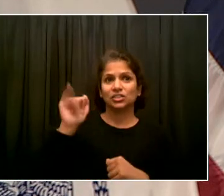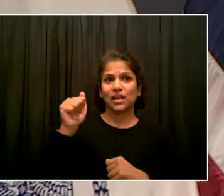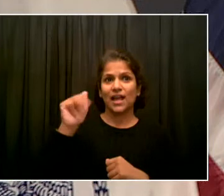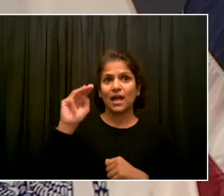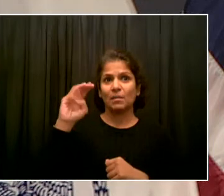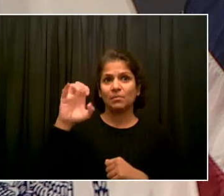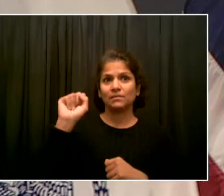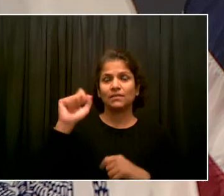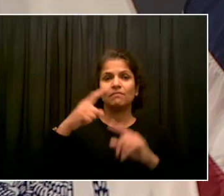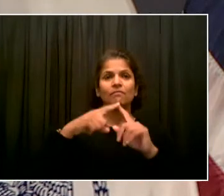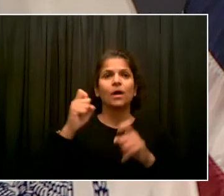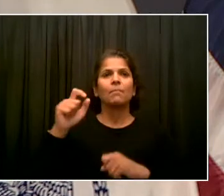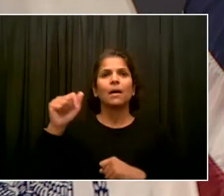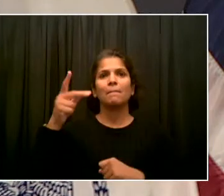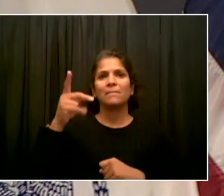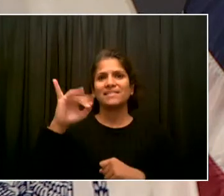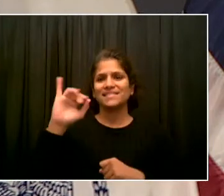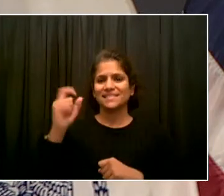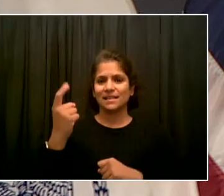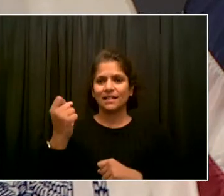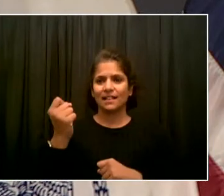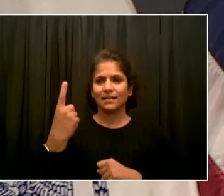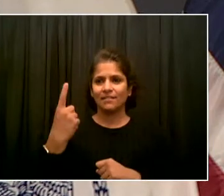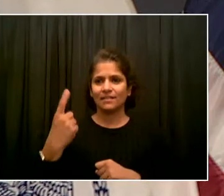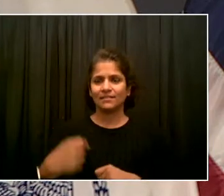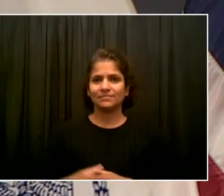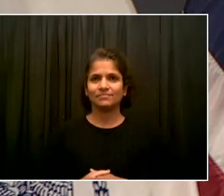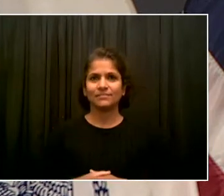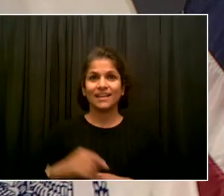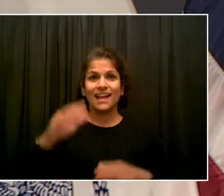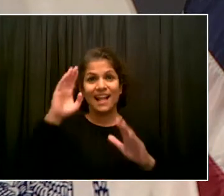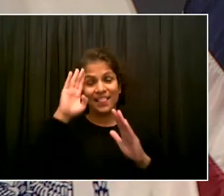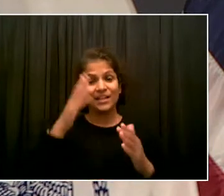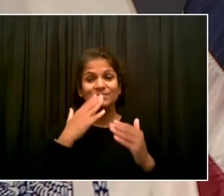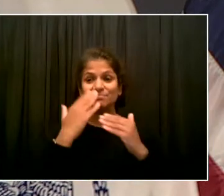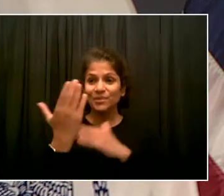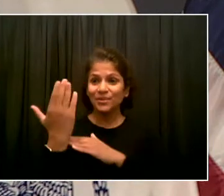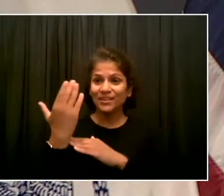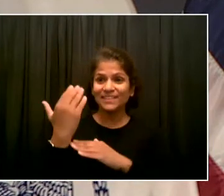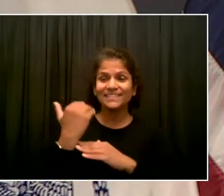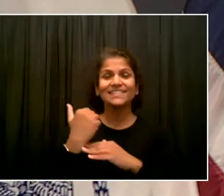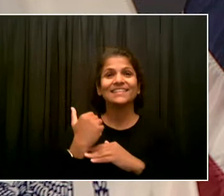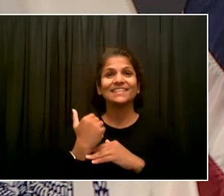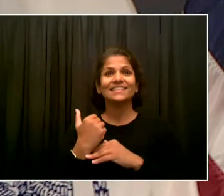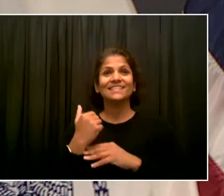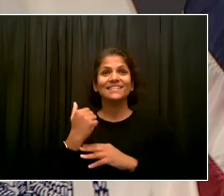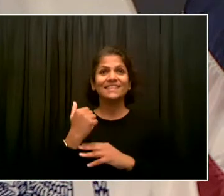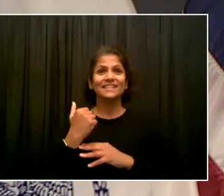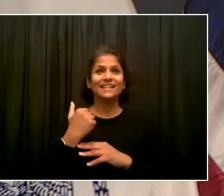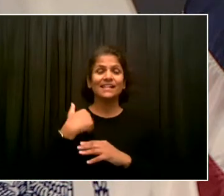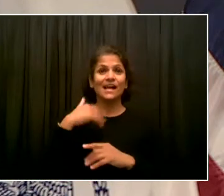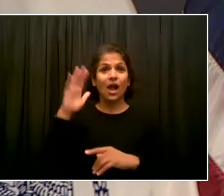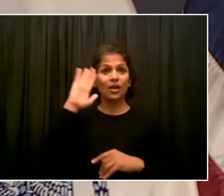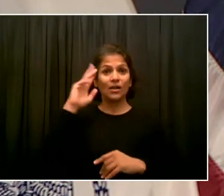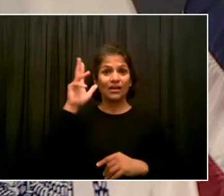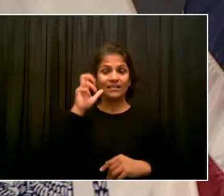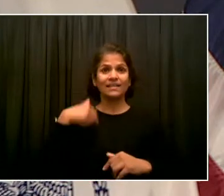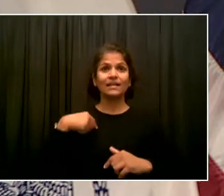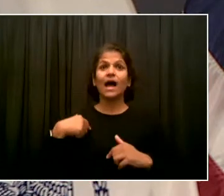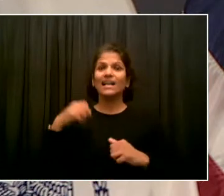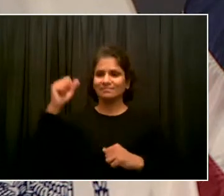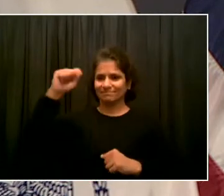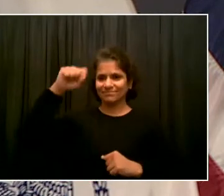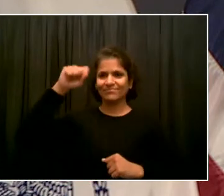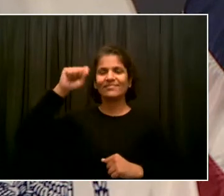And good morning, Mr. Mayor, and everyone on the call. Can you hear me okay? Yeah, James, how you doing today? Great. Thank